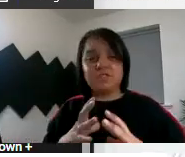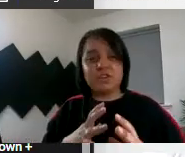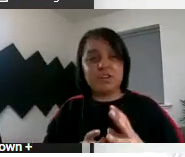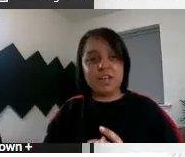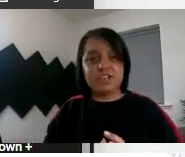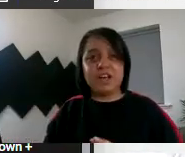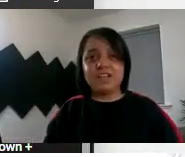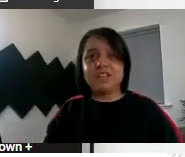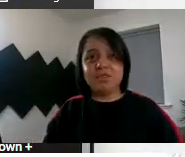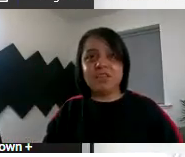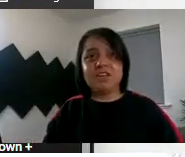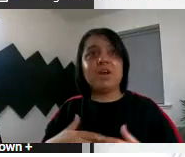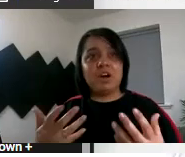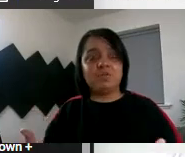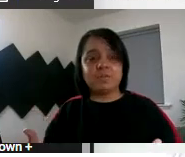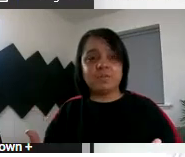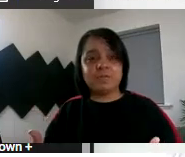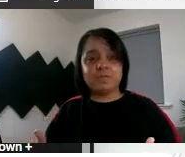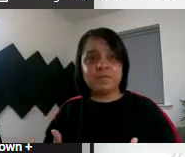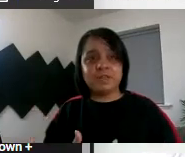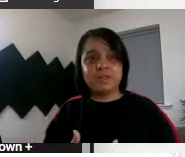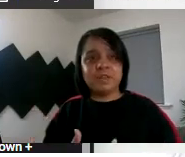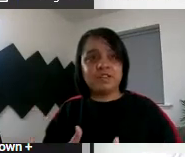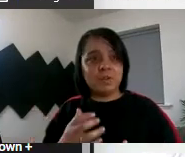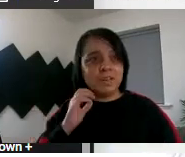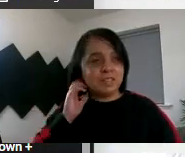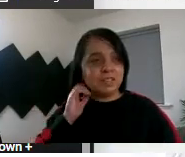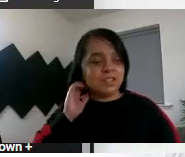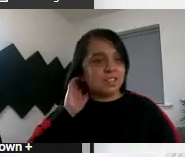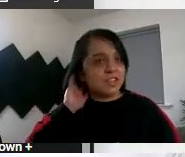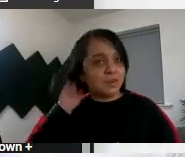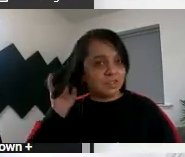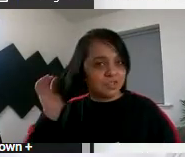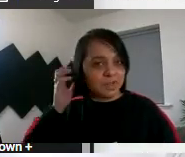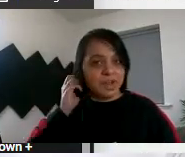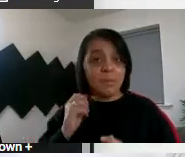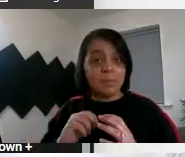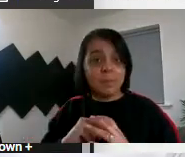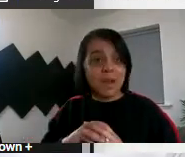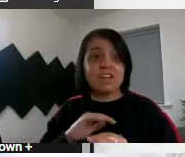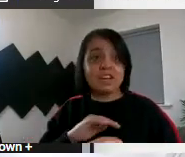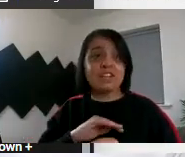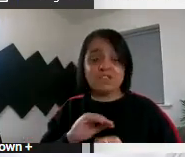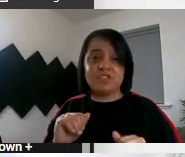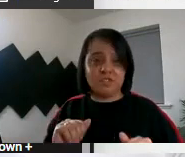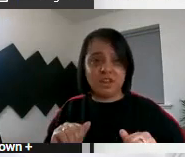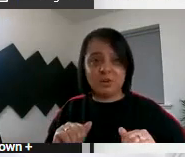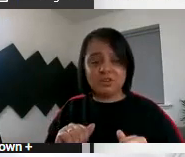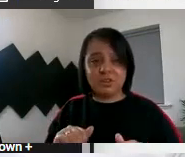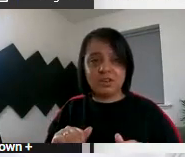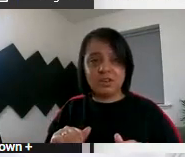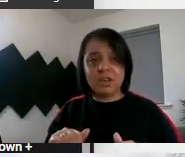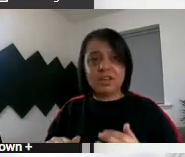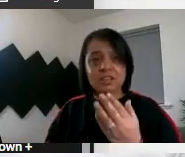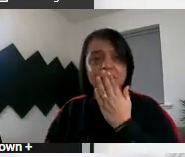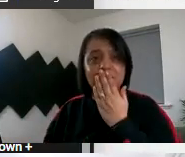of communication aids out there to help. Does that make sense, guys? Is there any questions with that? Makaton is such a fun language to